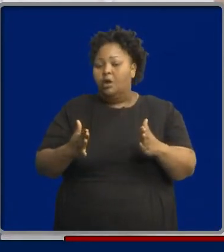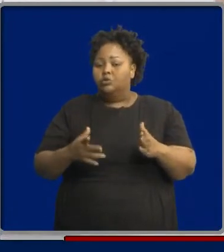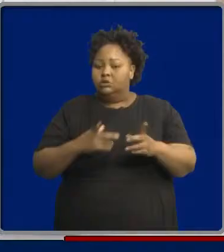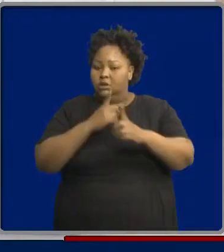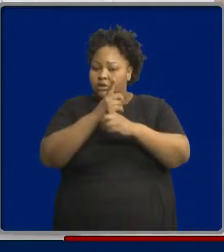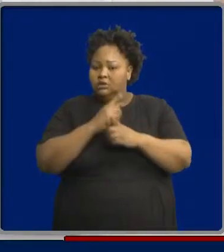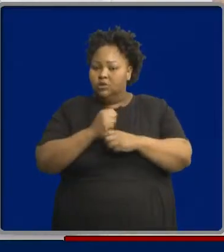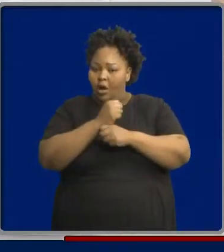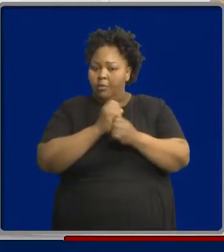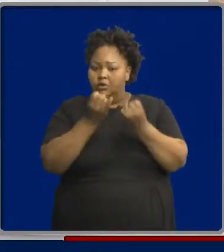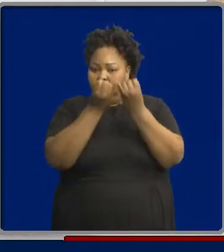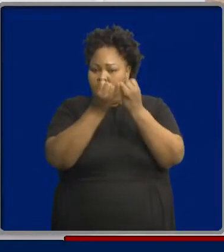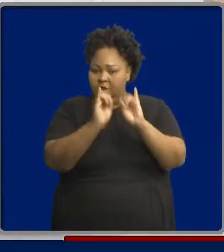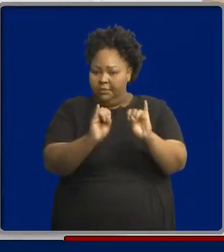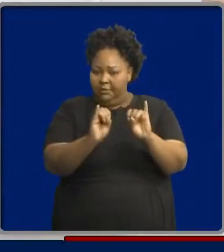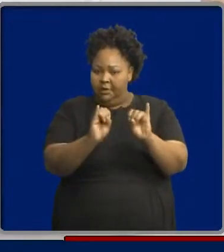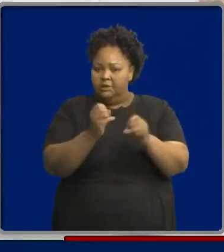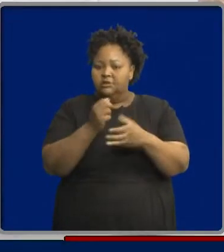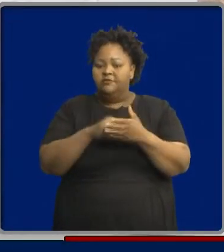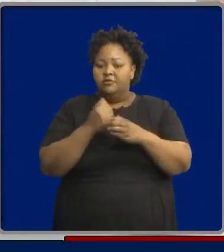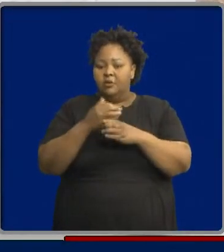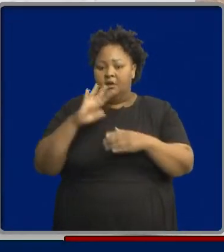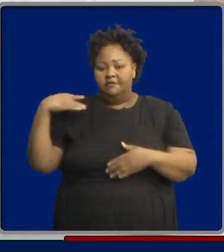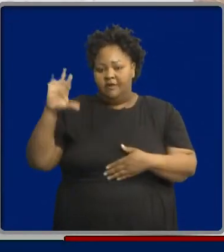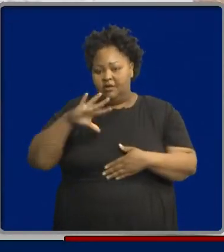is turning 60 years this year.